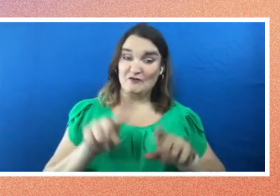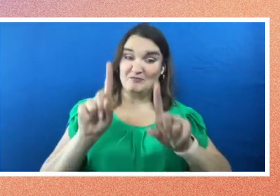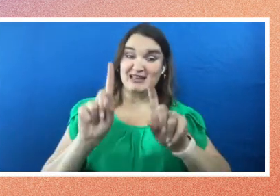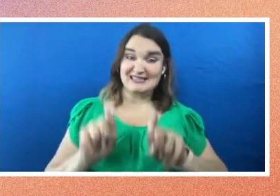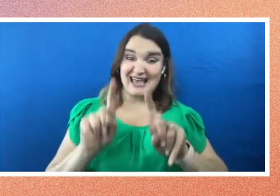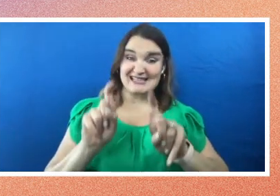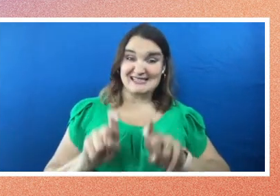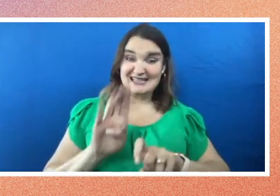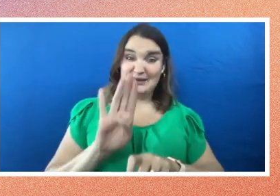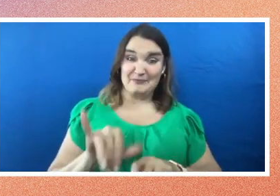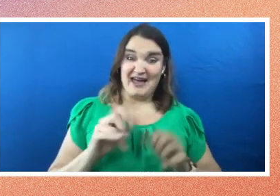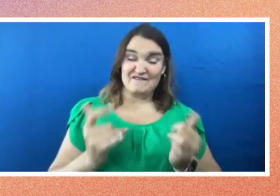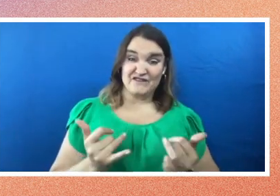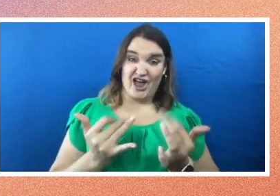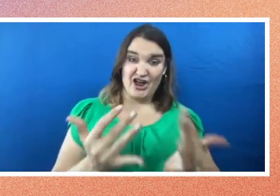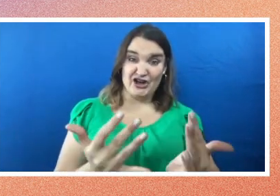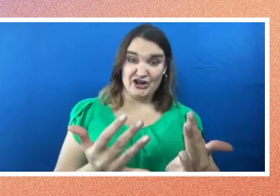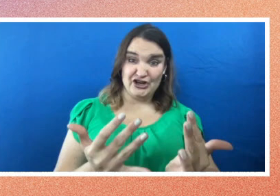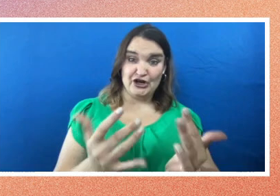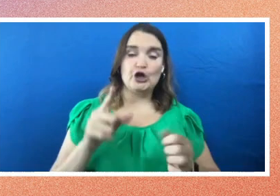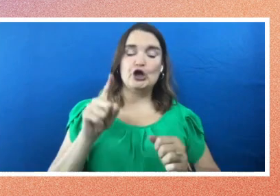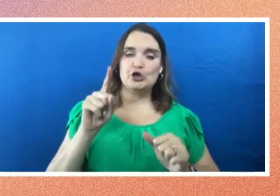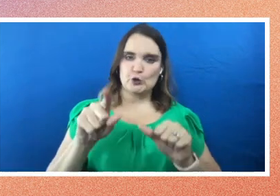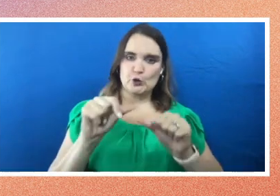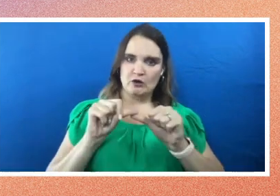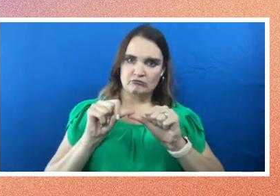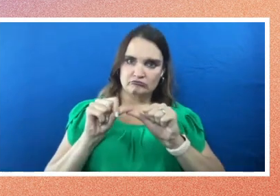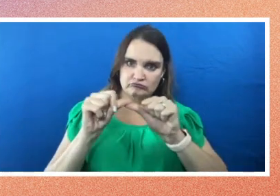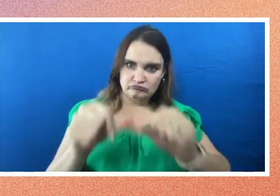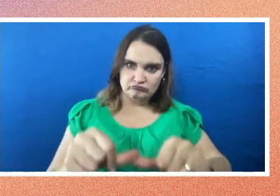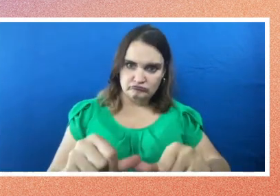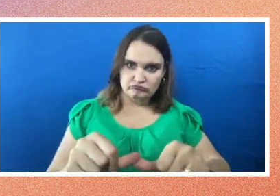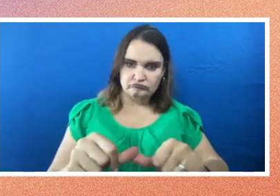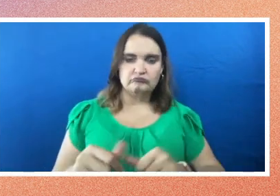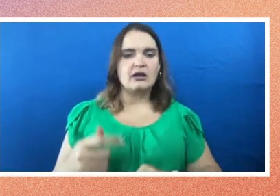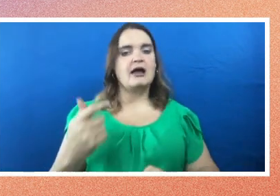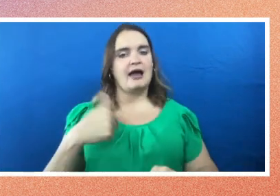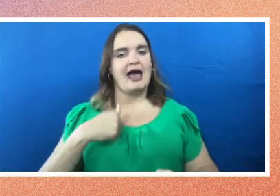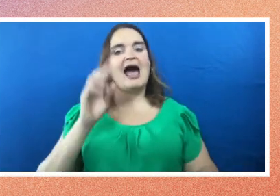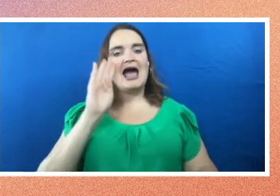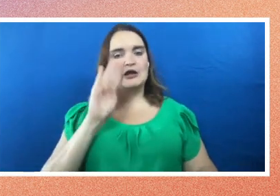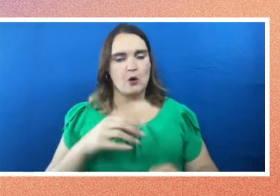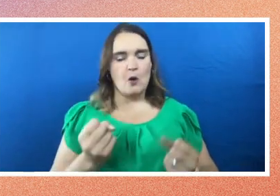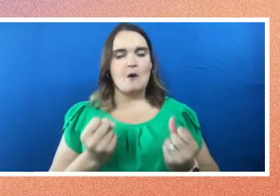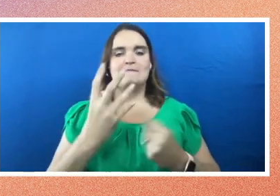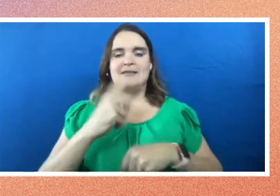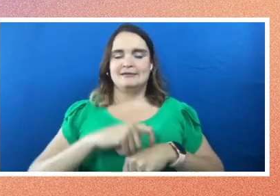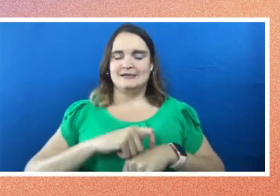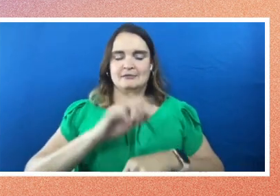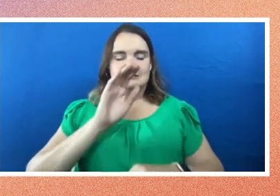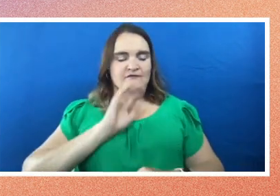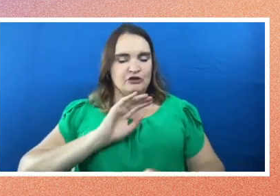you've persevered. Now, I know that many times it's frustrating, and in a